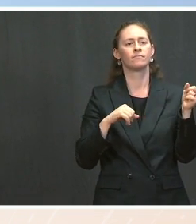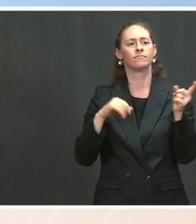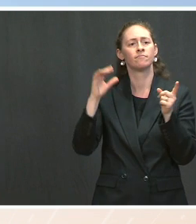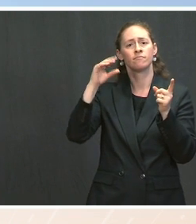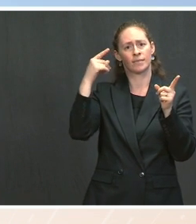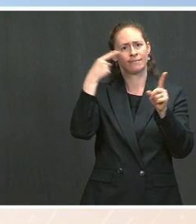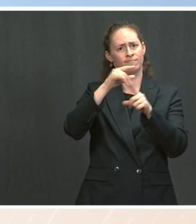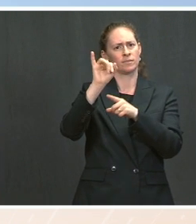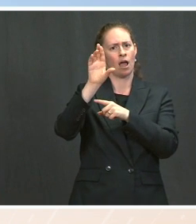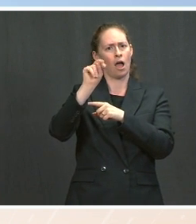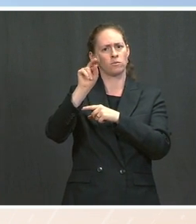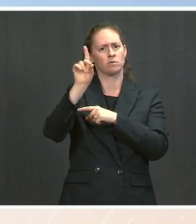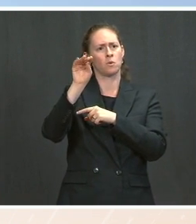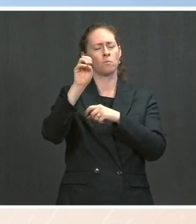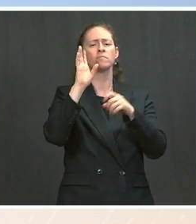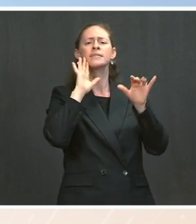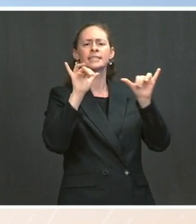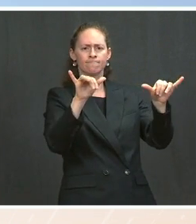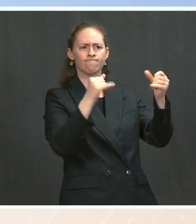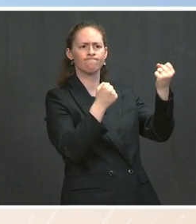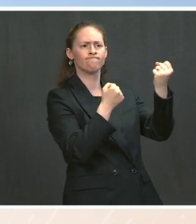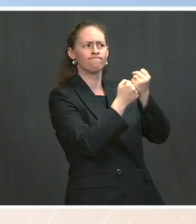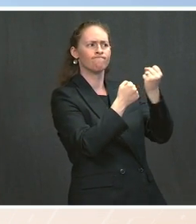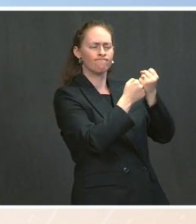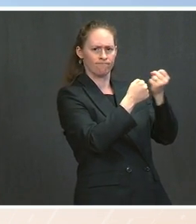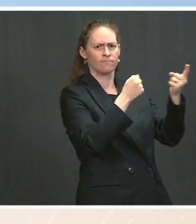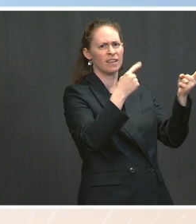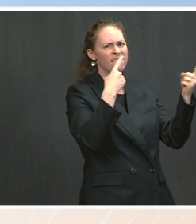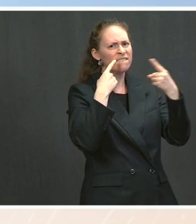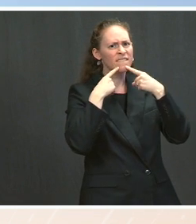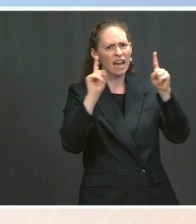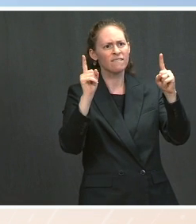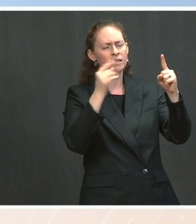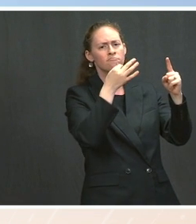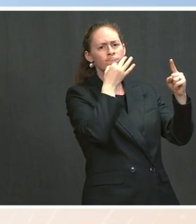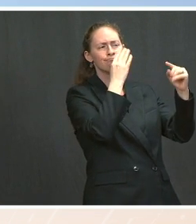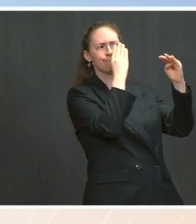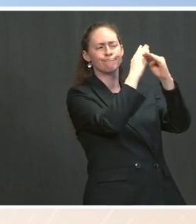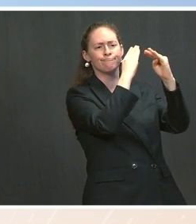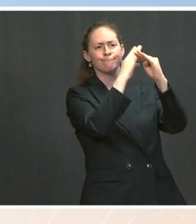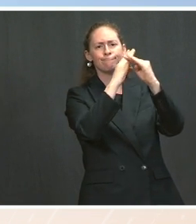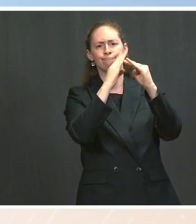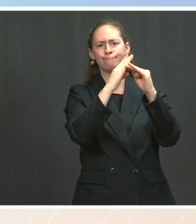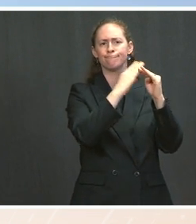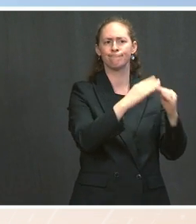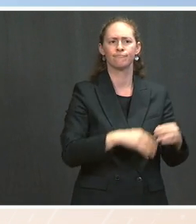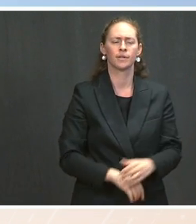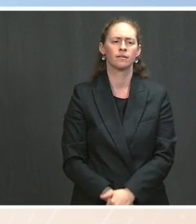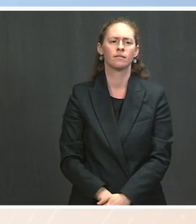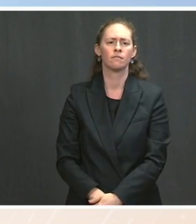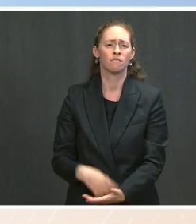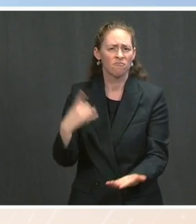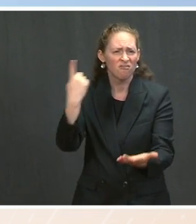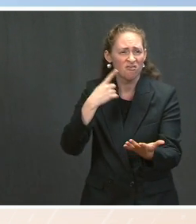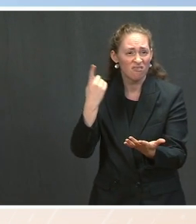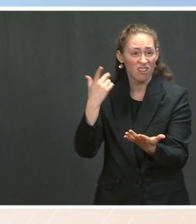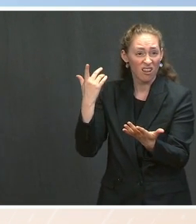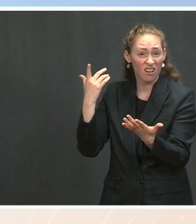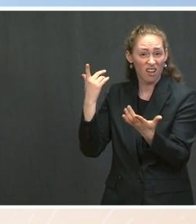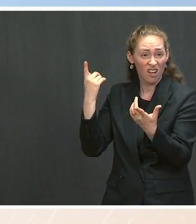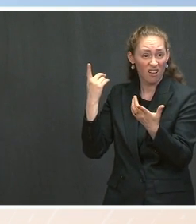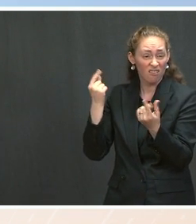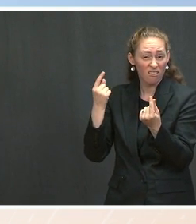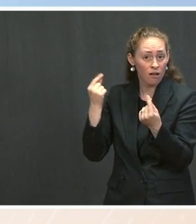continue to support and will continue to support as the United States. Any concessions made by the United States? Deal by the United States in order no. to?